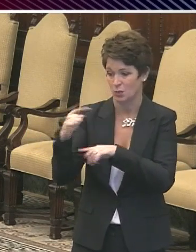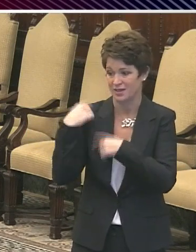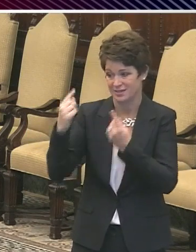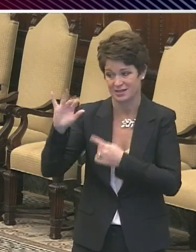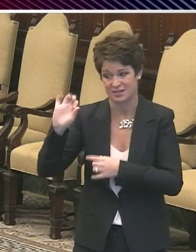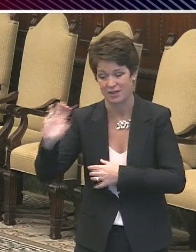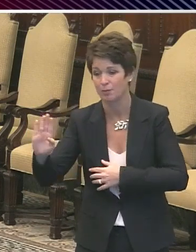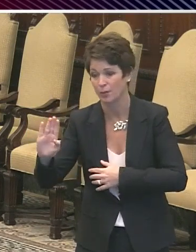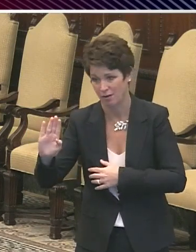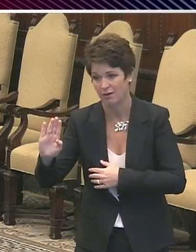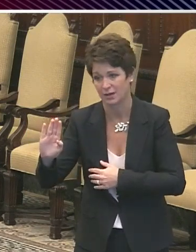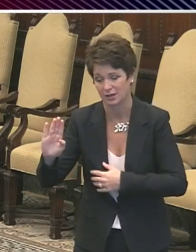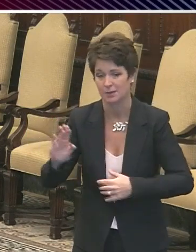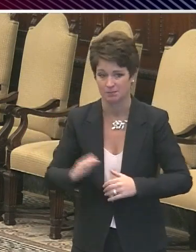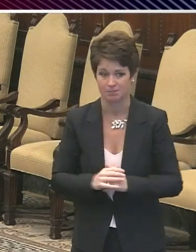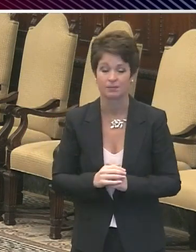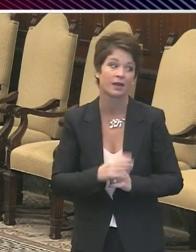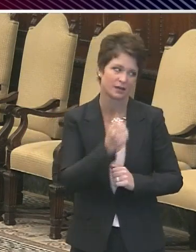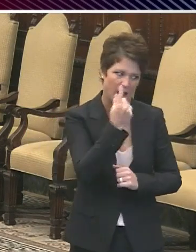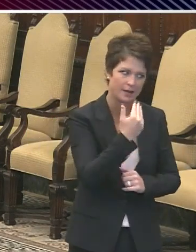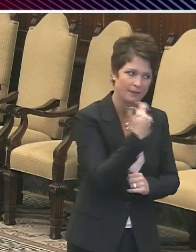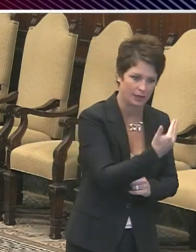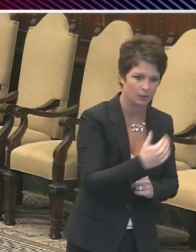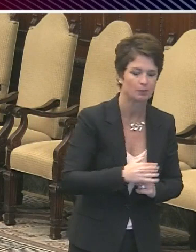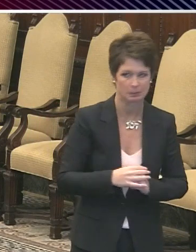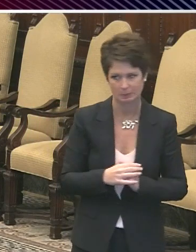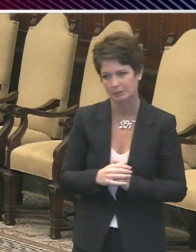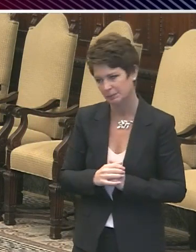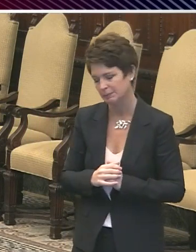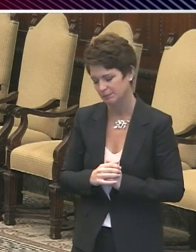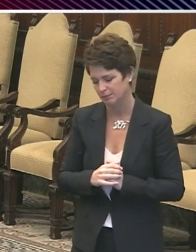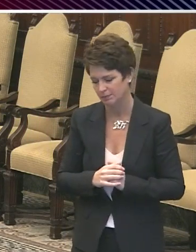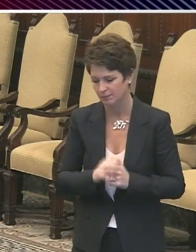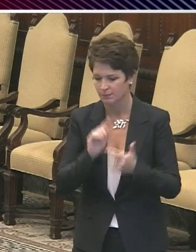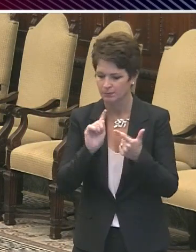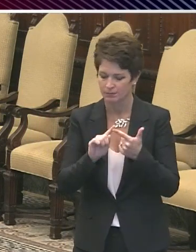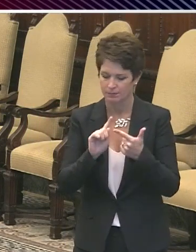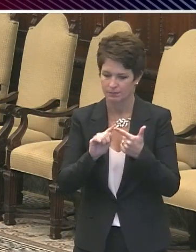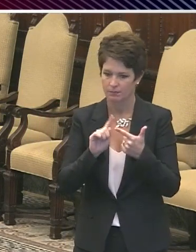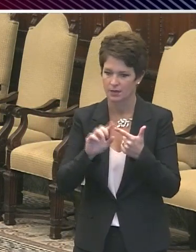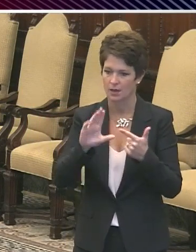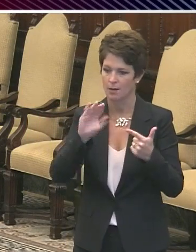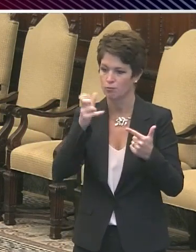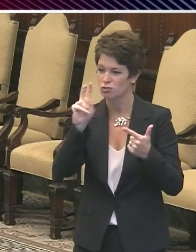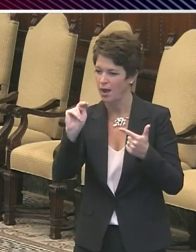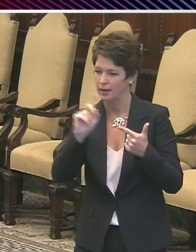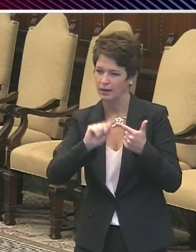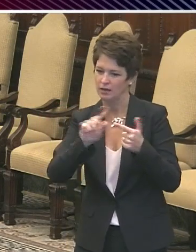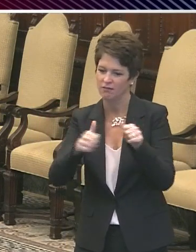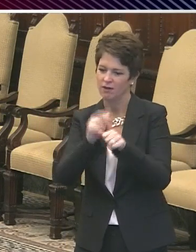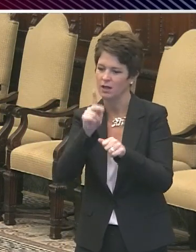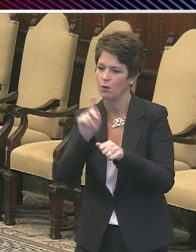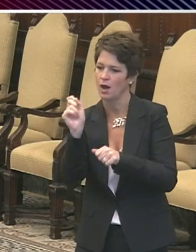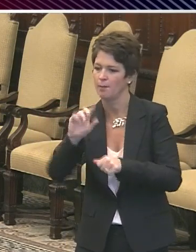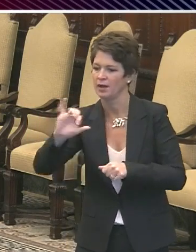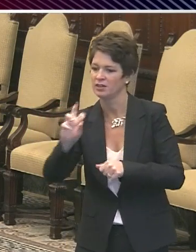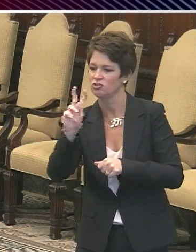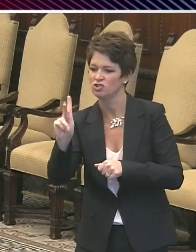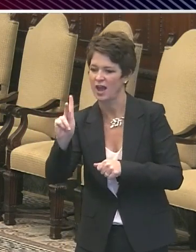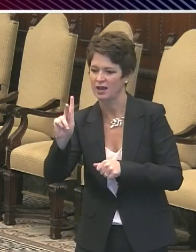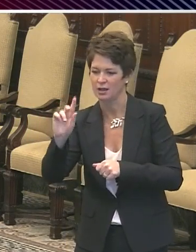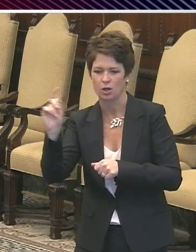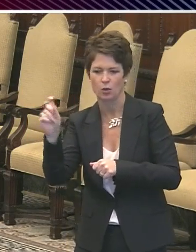thought they could use a break. Got it. Thank you. And for Brian, just to follow up on Jack's